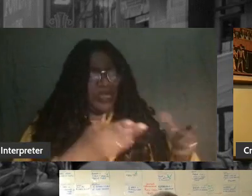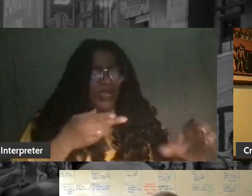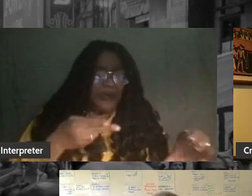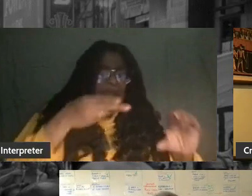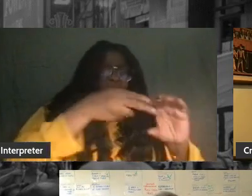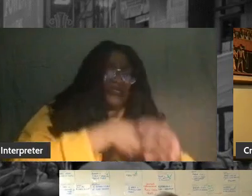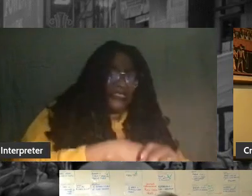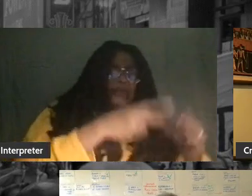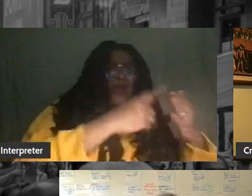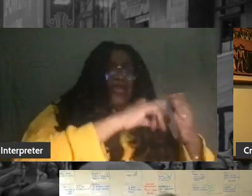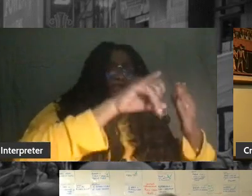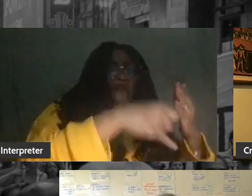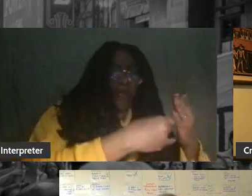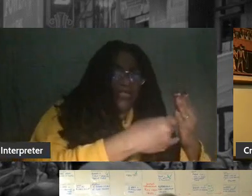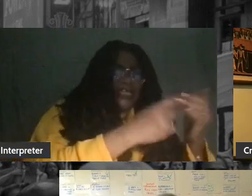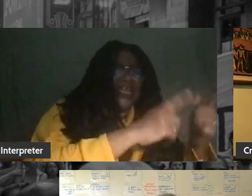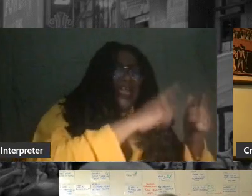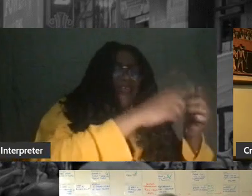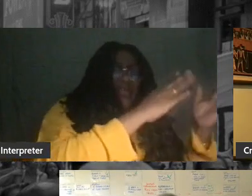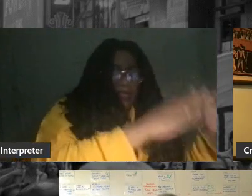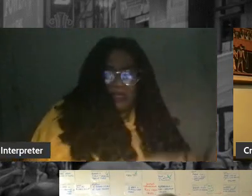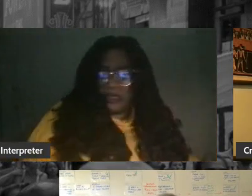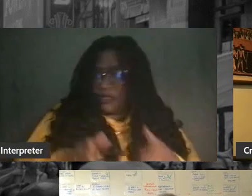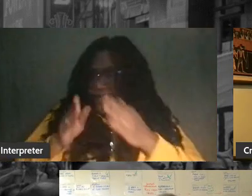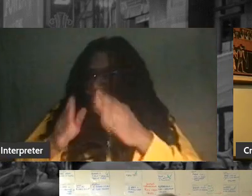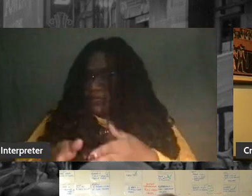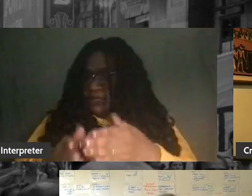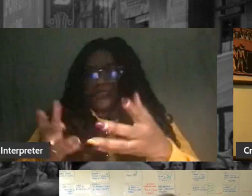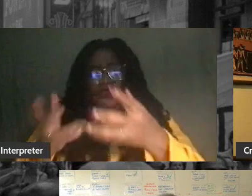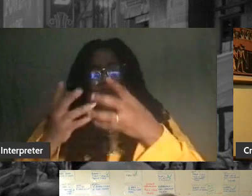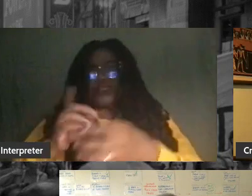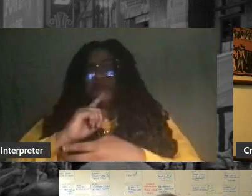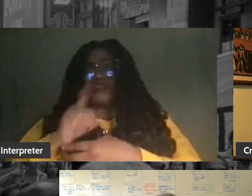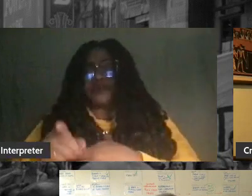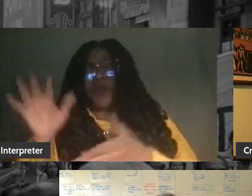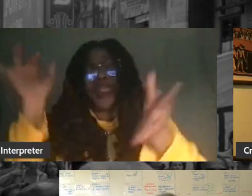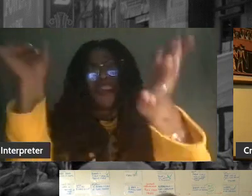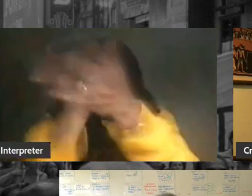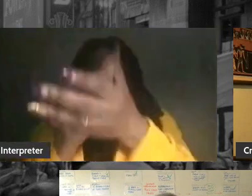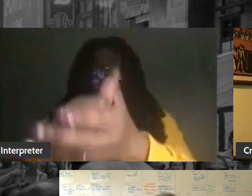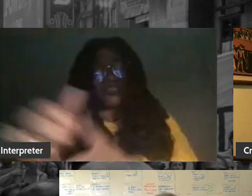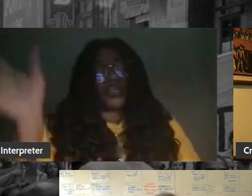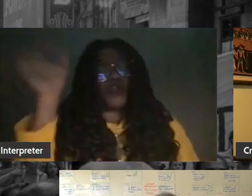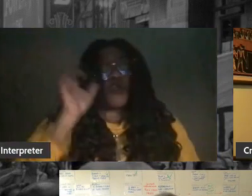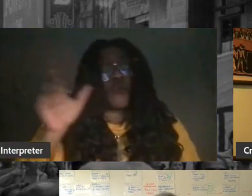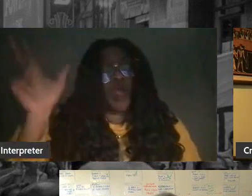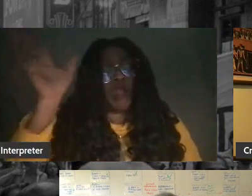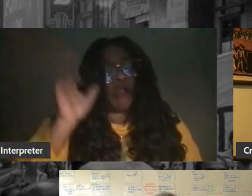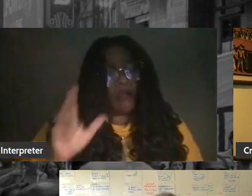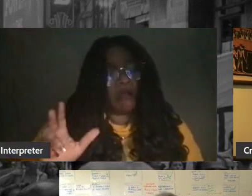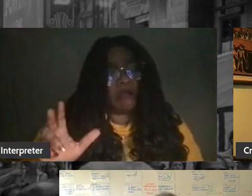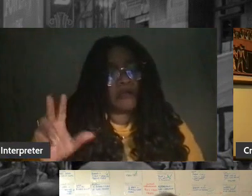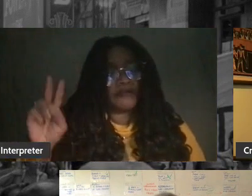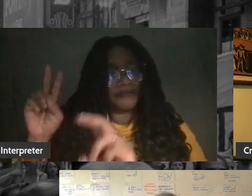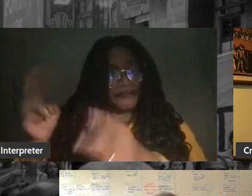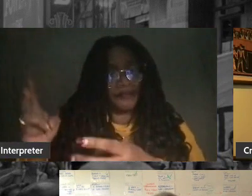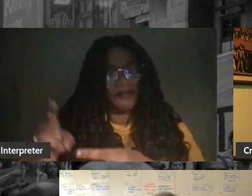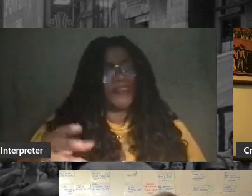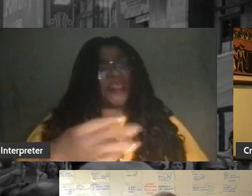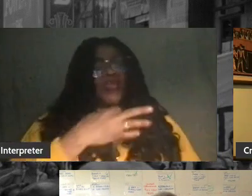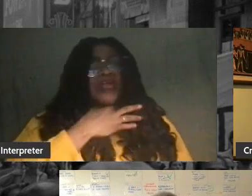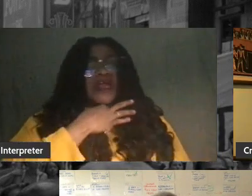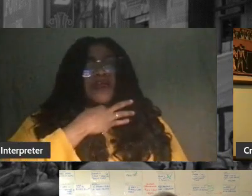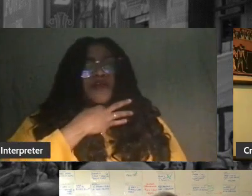on the project. And it's another thing to want to make sure that your voice, you know, is heard. And I'd just be curious if you have